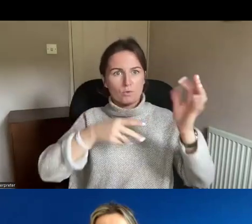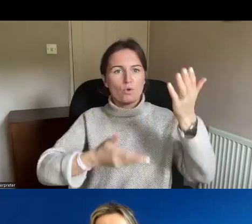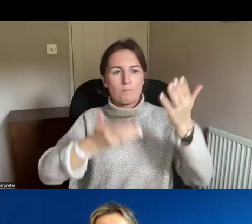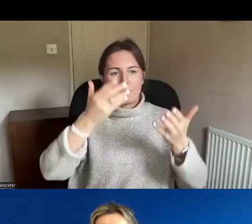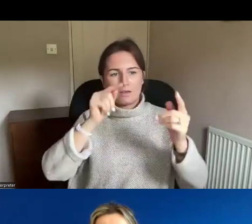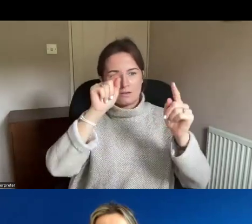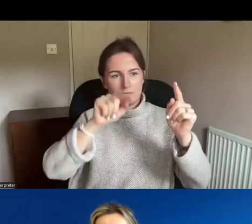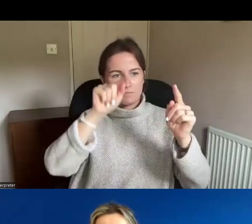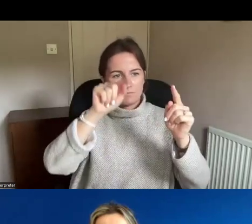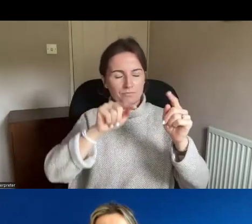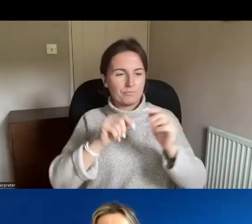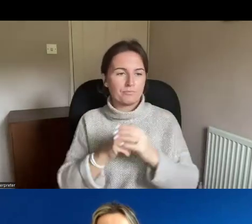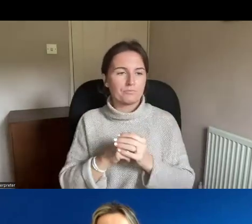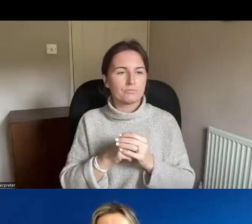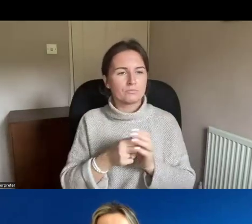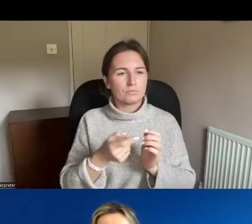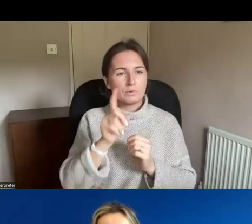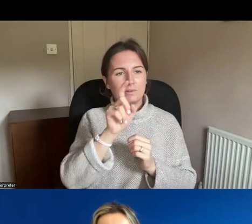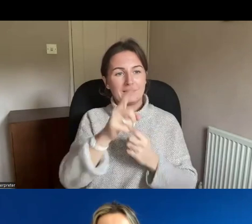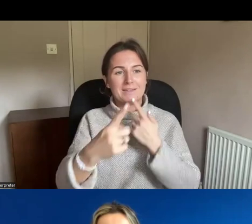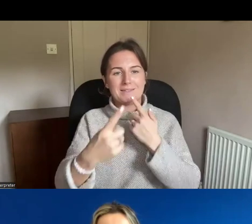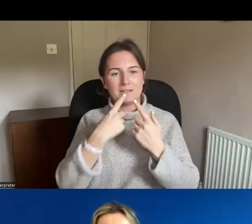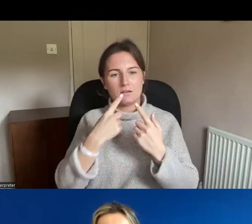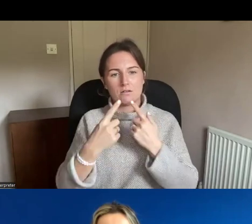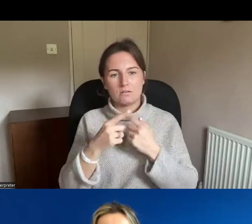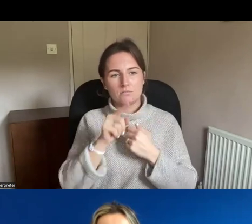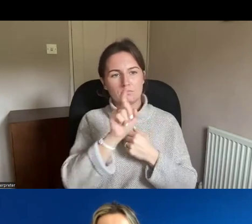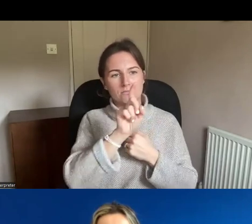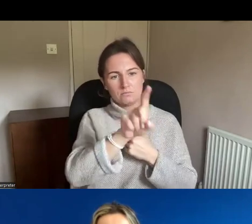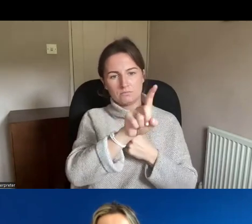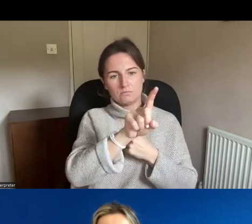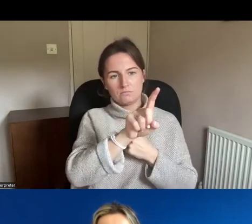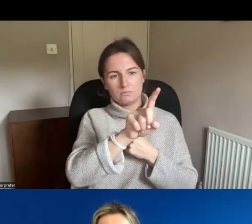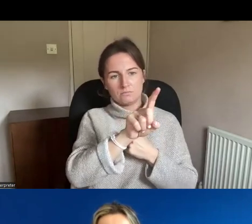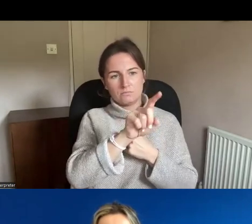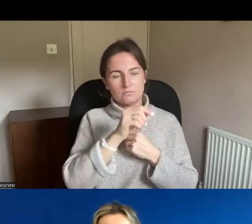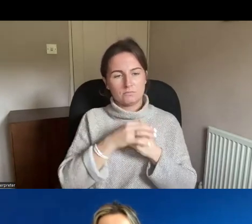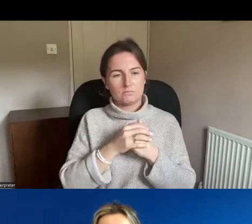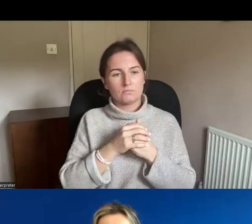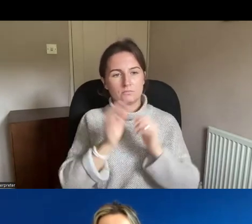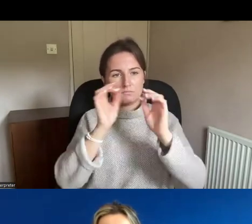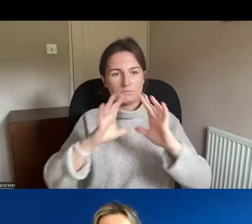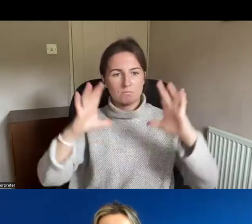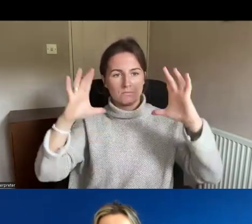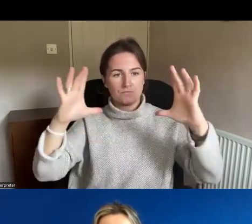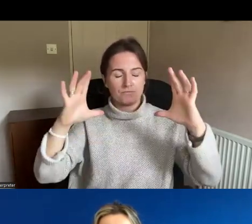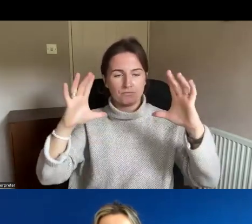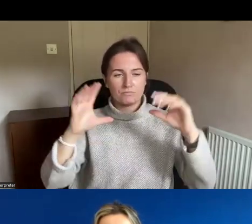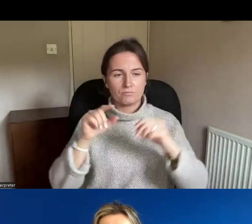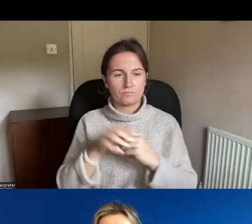And then if you click this data button, this is where you can, I